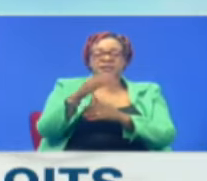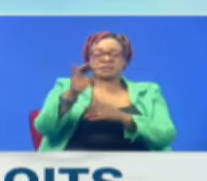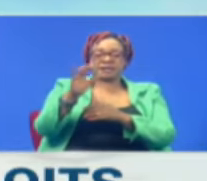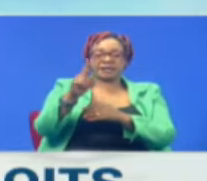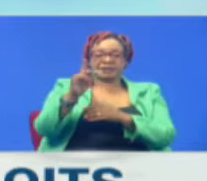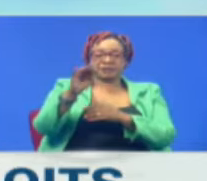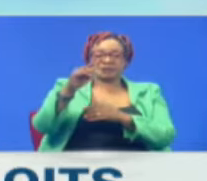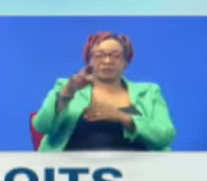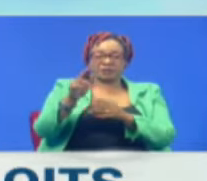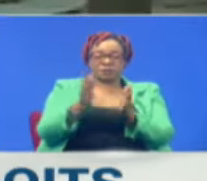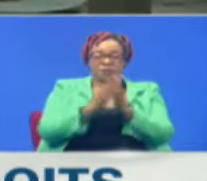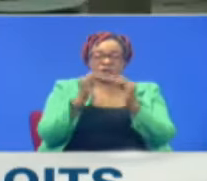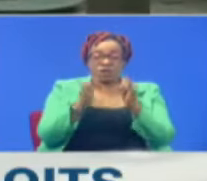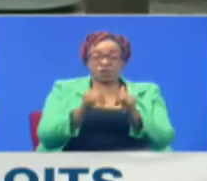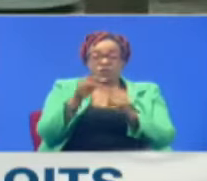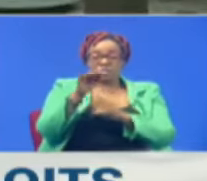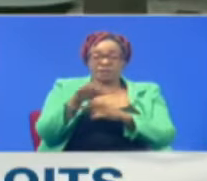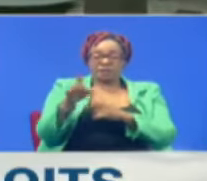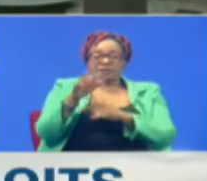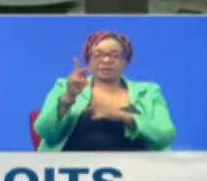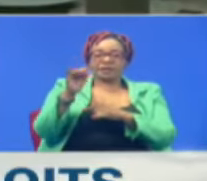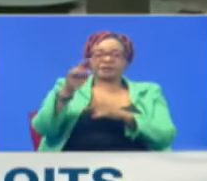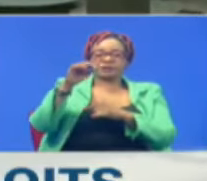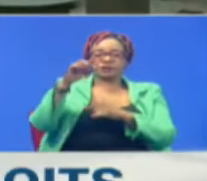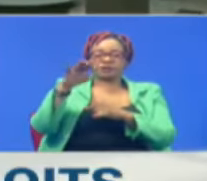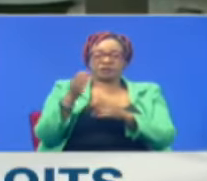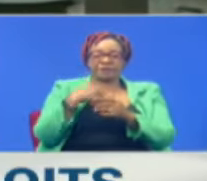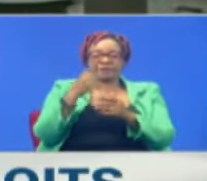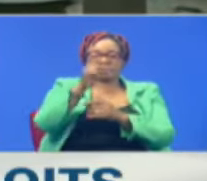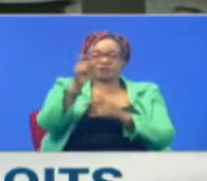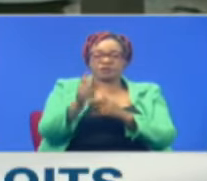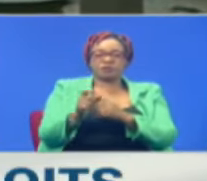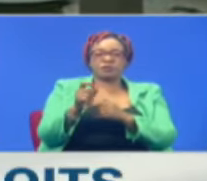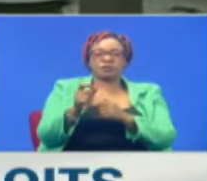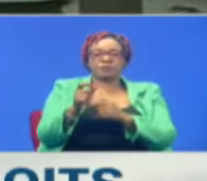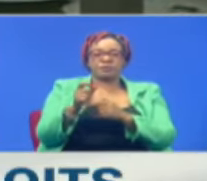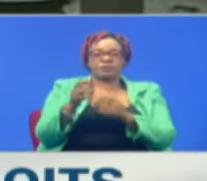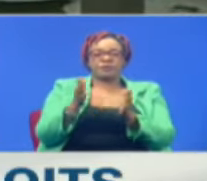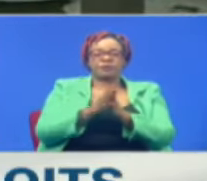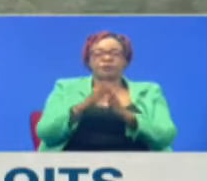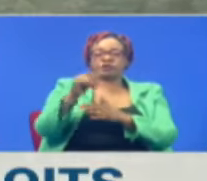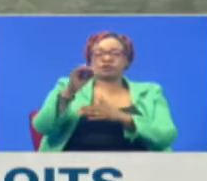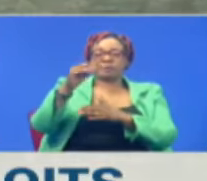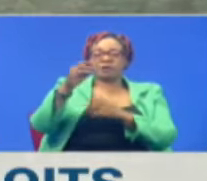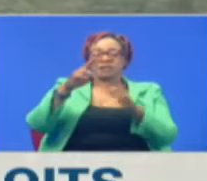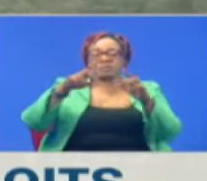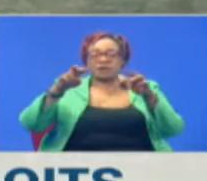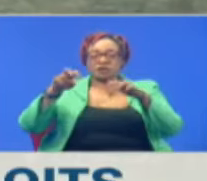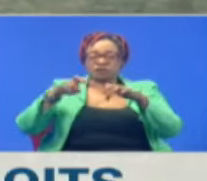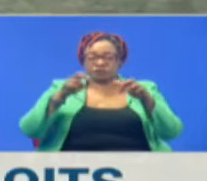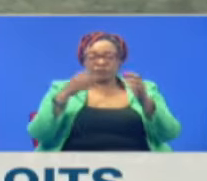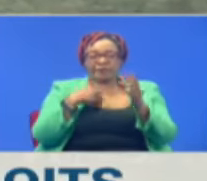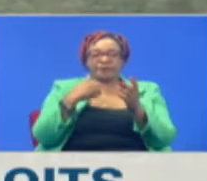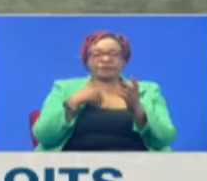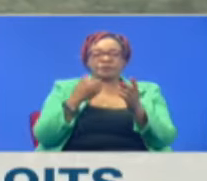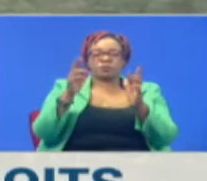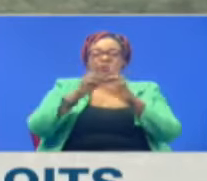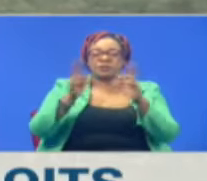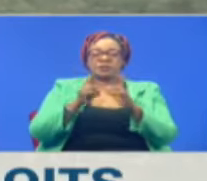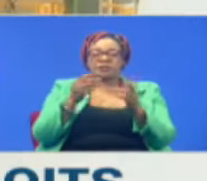With the new deal, KenGen is growing its brand as the regional go-to company for geothermal exploration, having already bagged